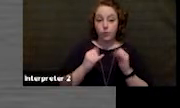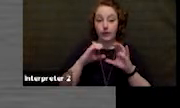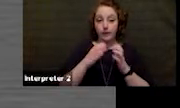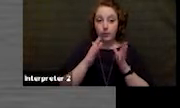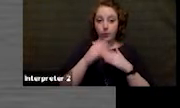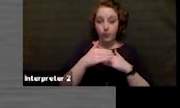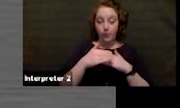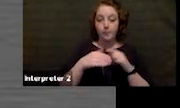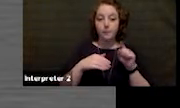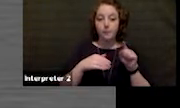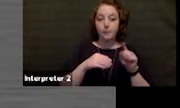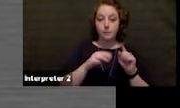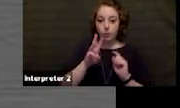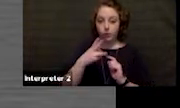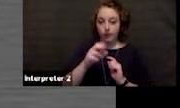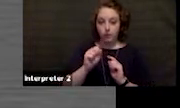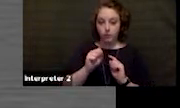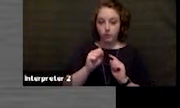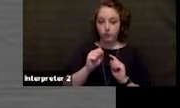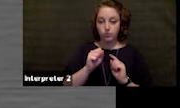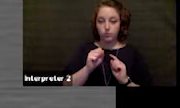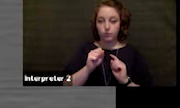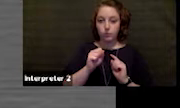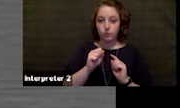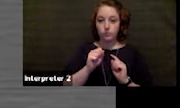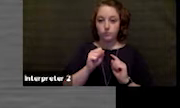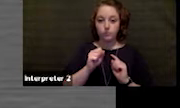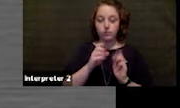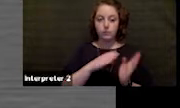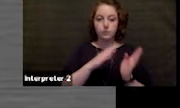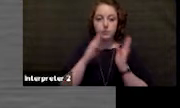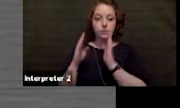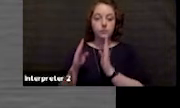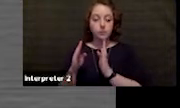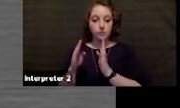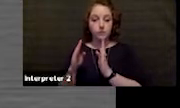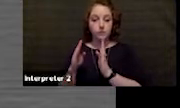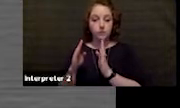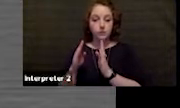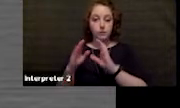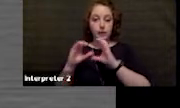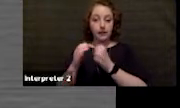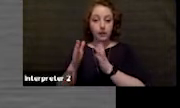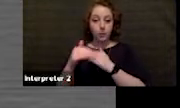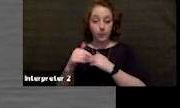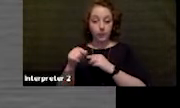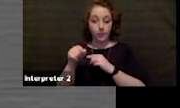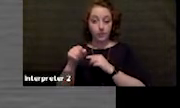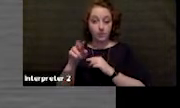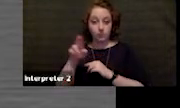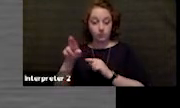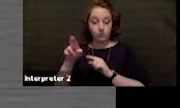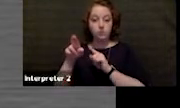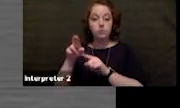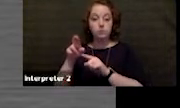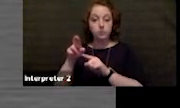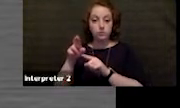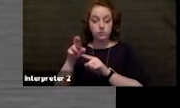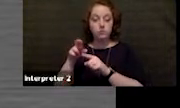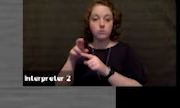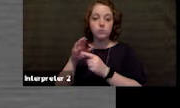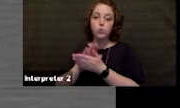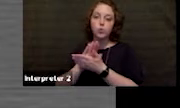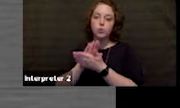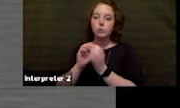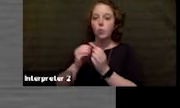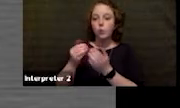what you see on the right is a picture of a classroom from a school that is newer and